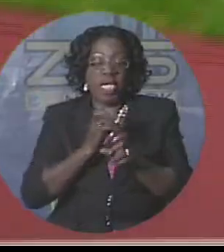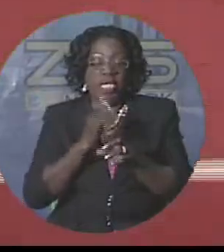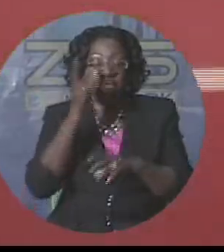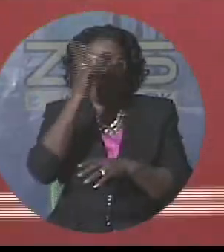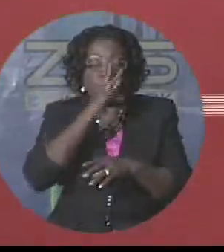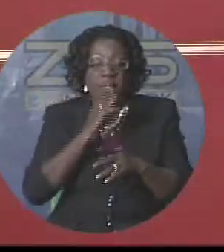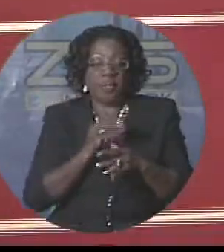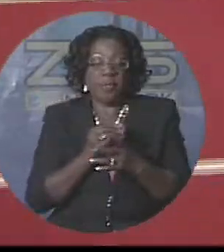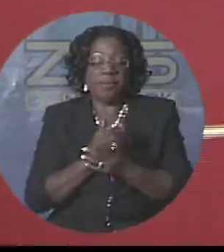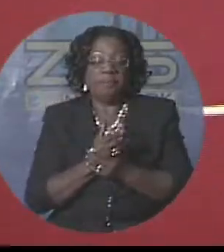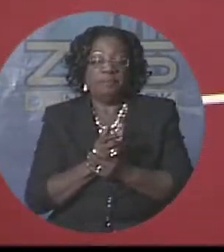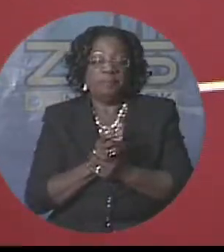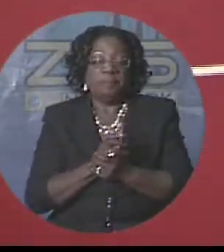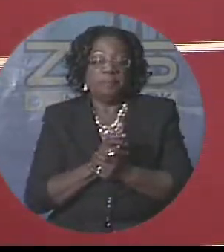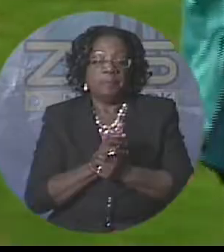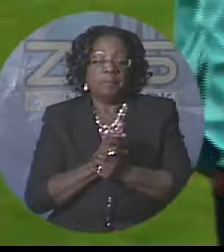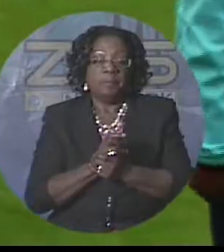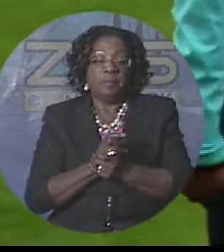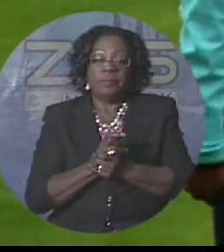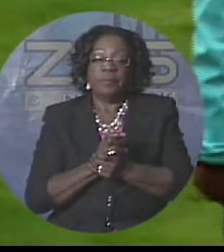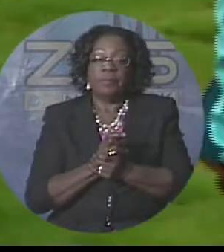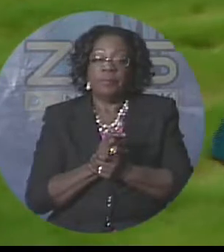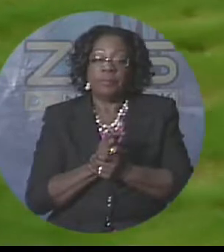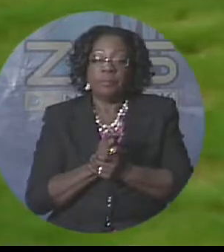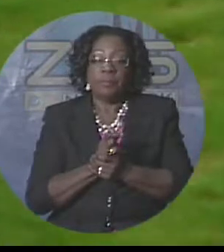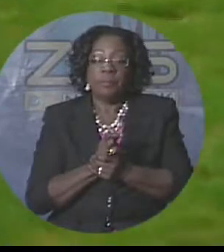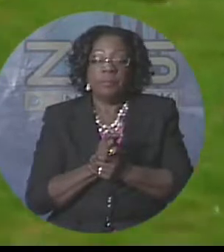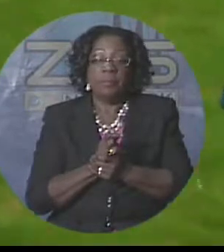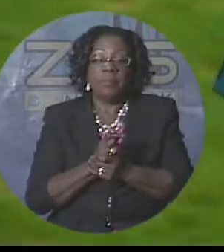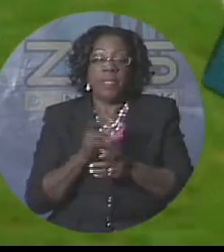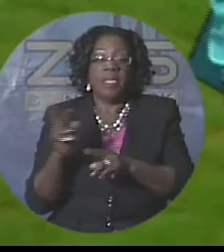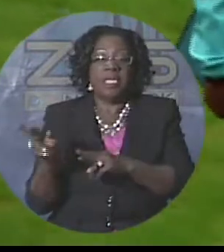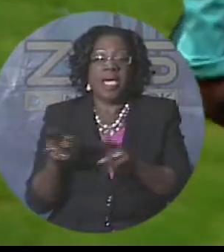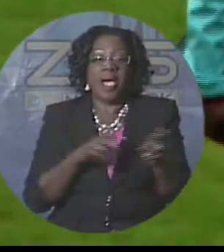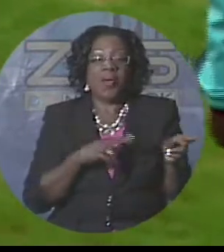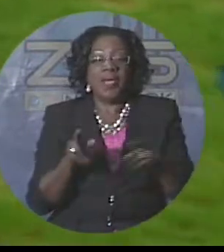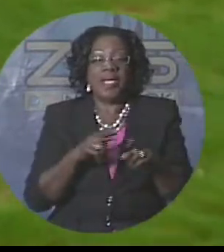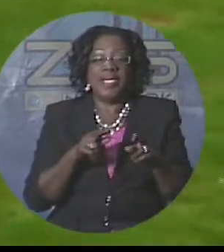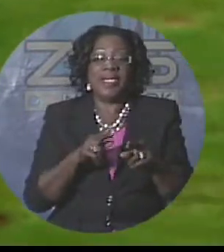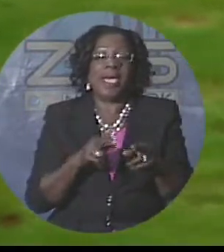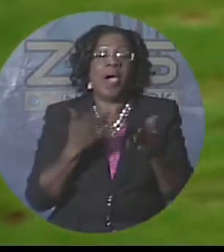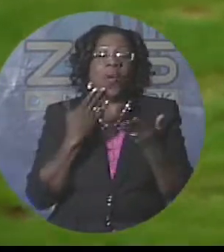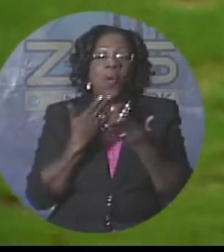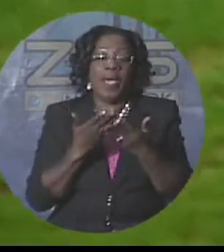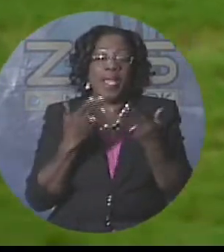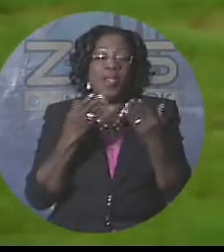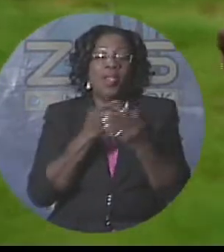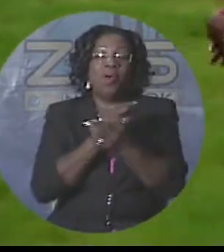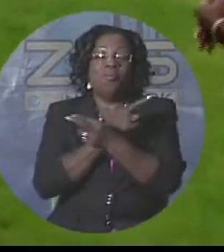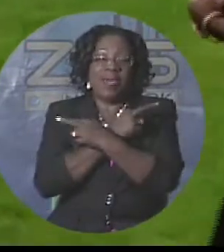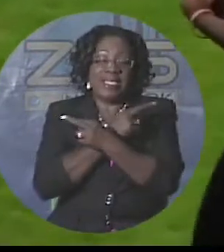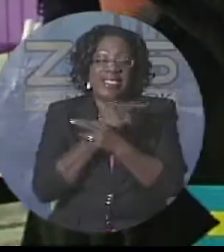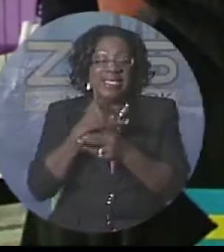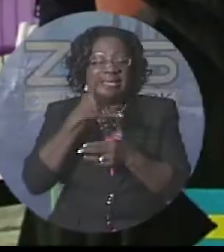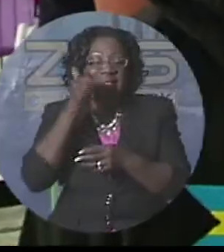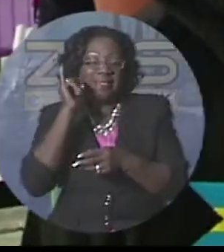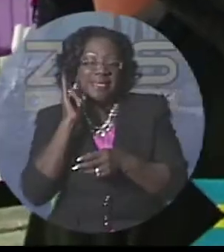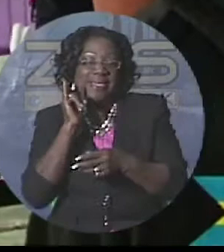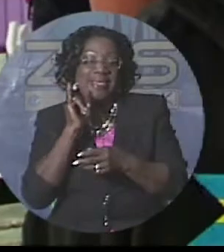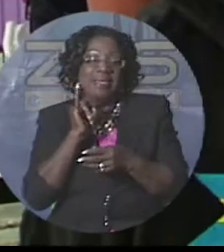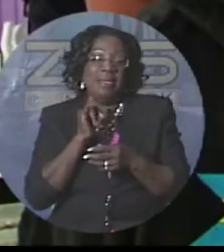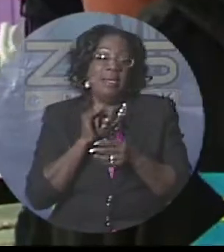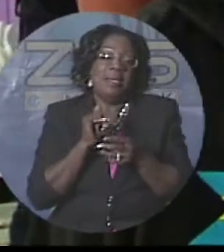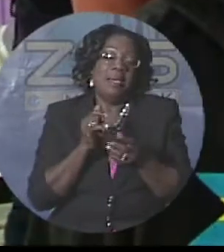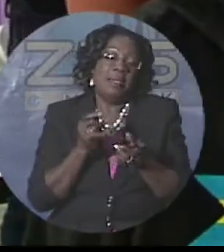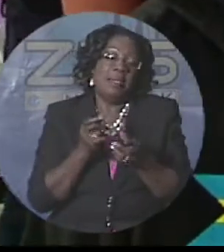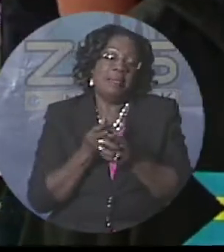the mentality of the team now as we get set to start competition on Friday? They're ready. They rested. We traveled yesterday. They rested the entire day. Had a